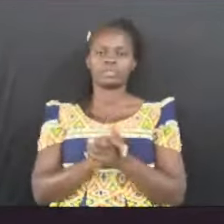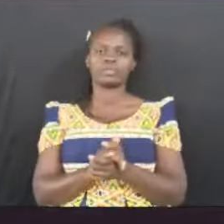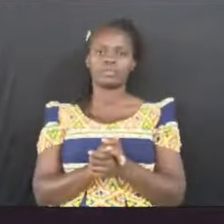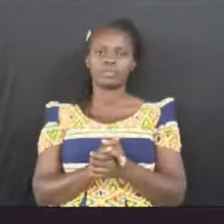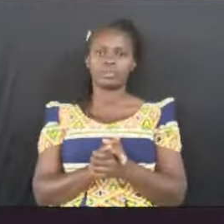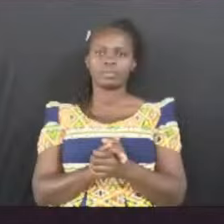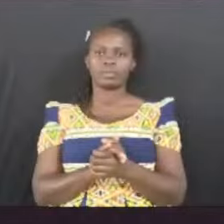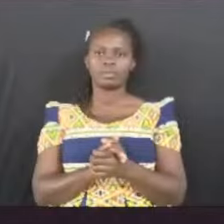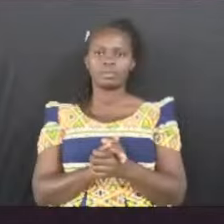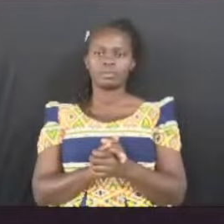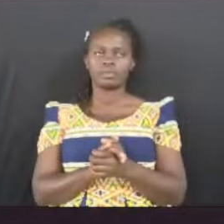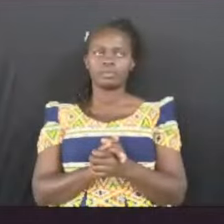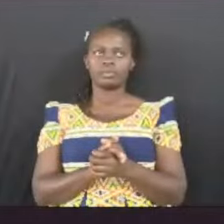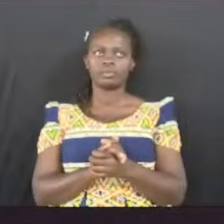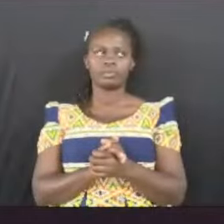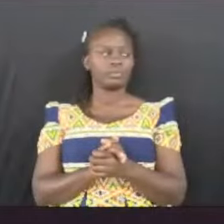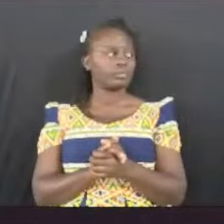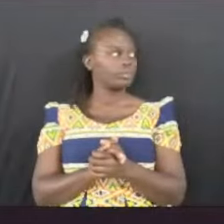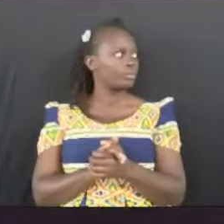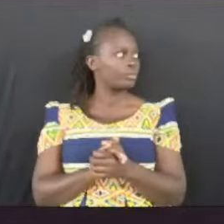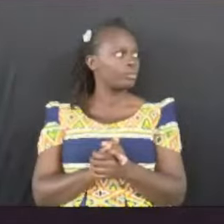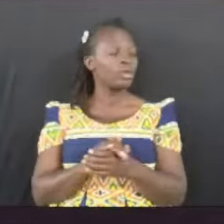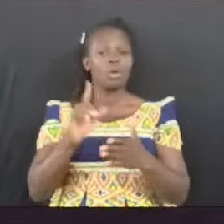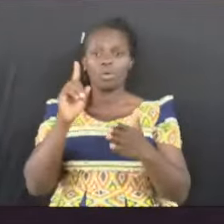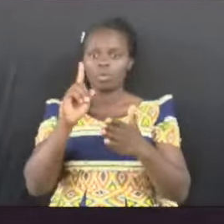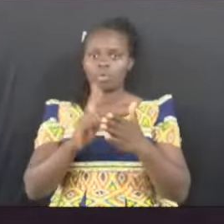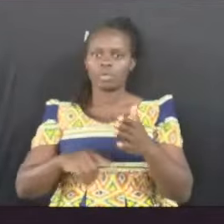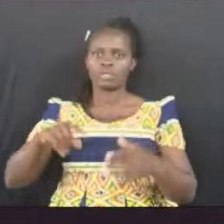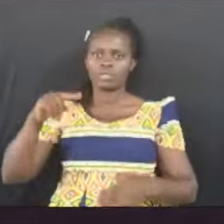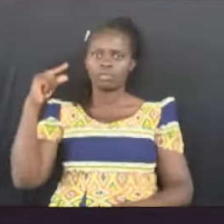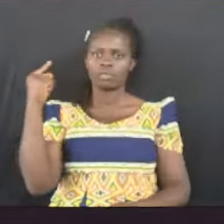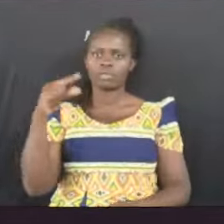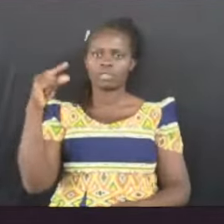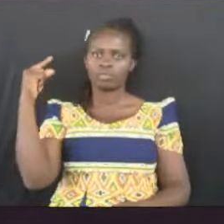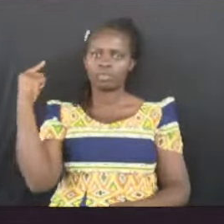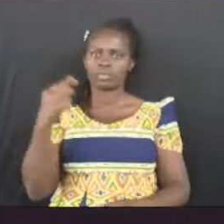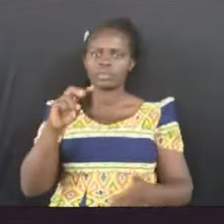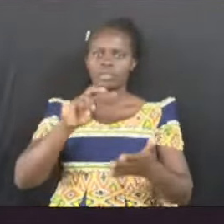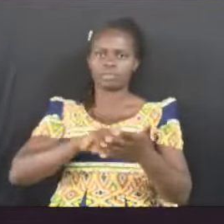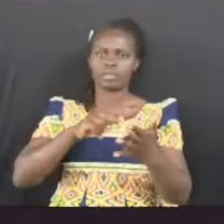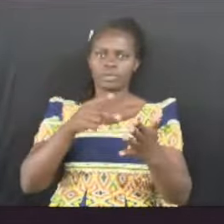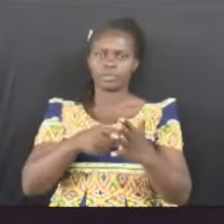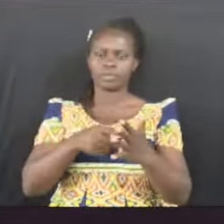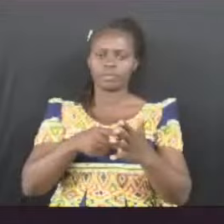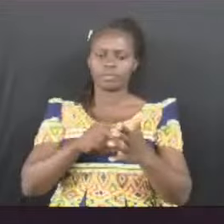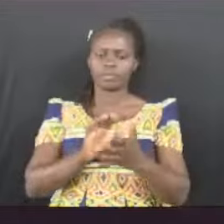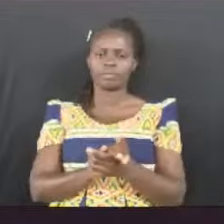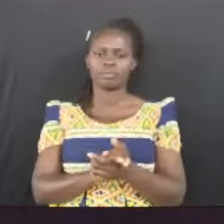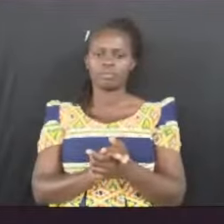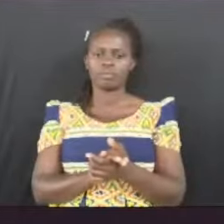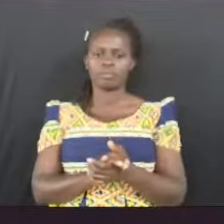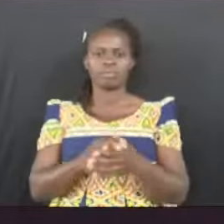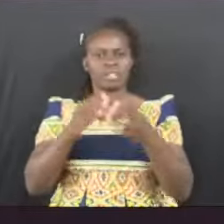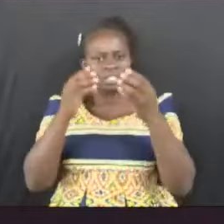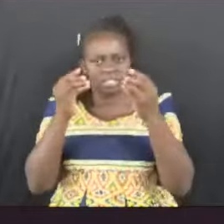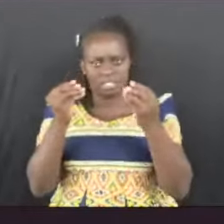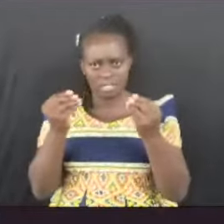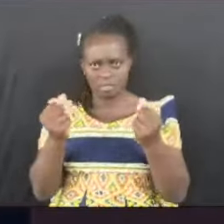what is the gospel? I mean, this is simple. What is the